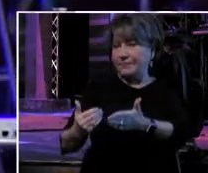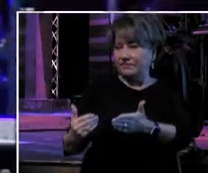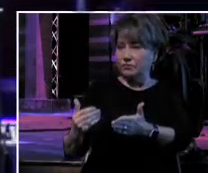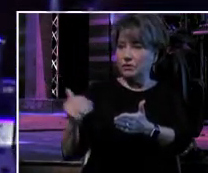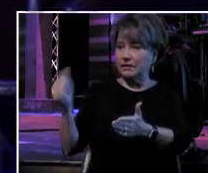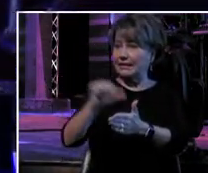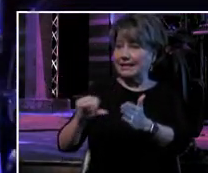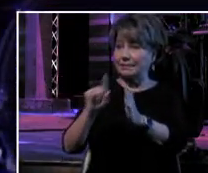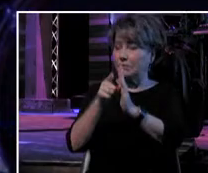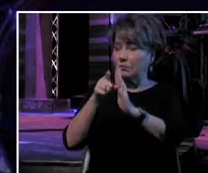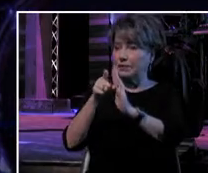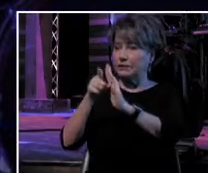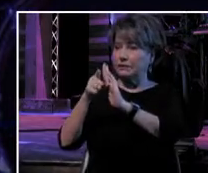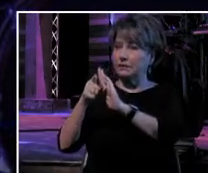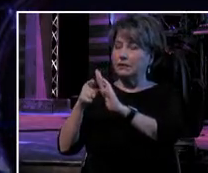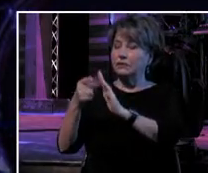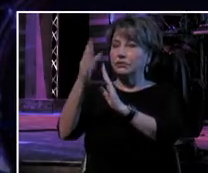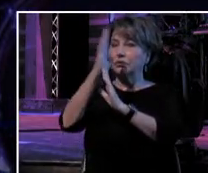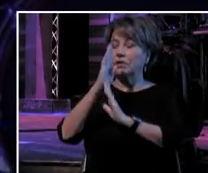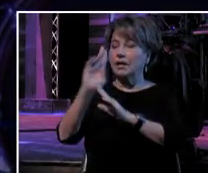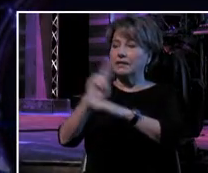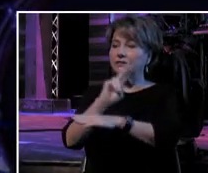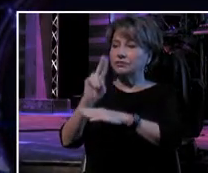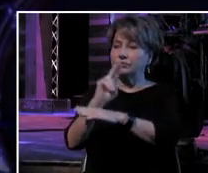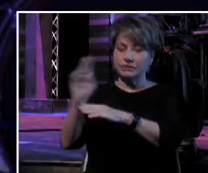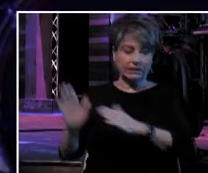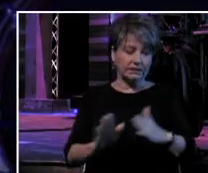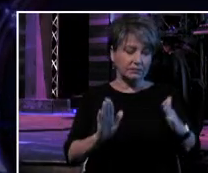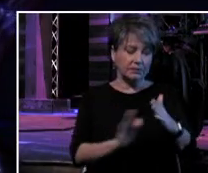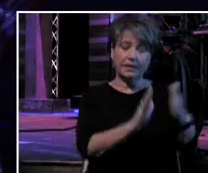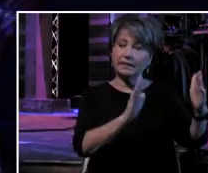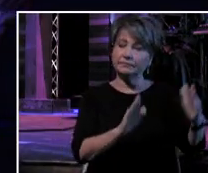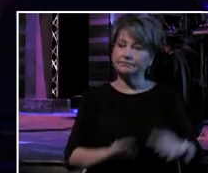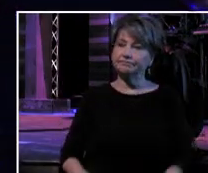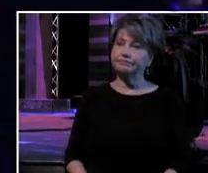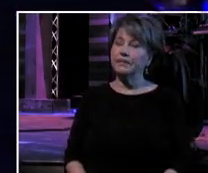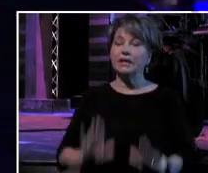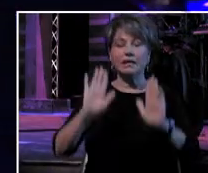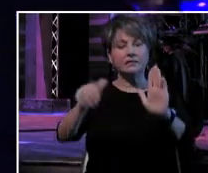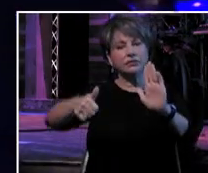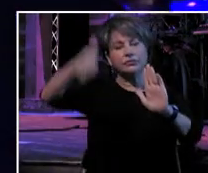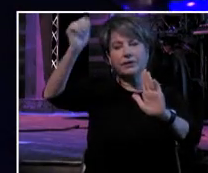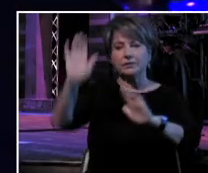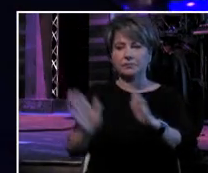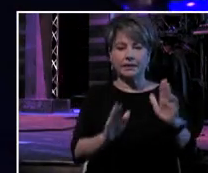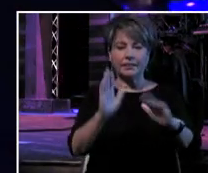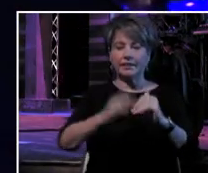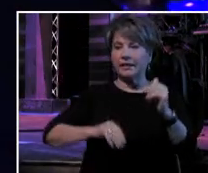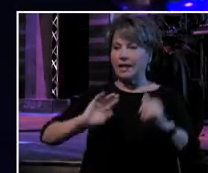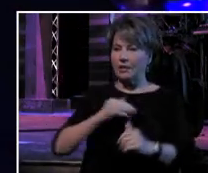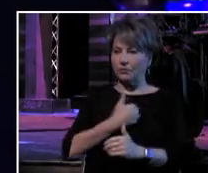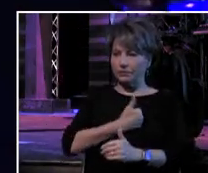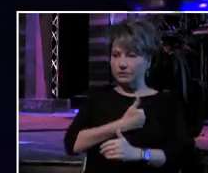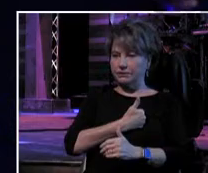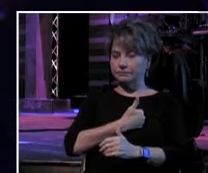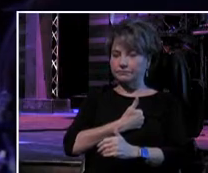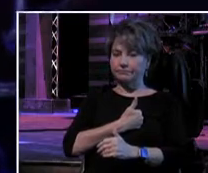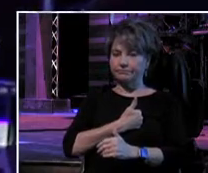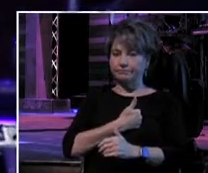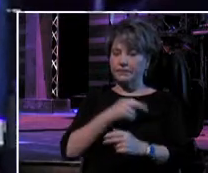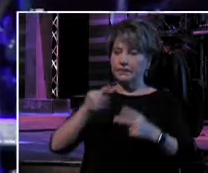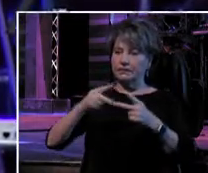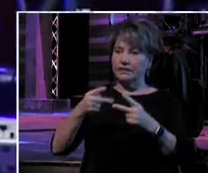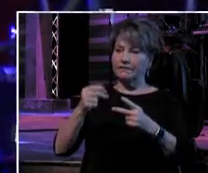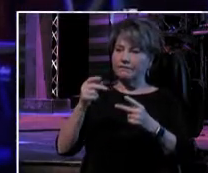moment. And so God is working a plan. We got to realize it's a greater plan than ours. Second, he says, look at